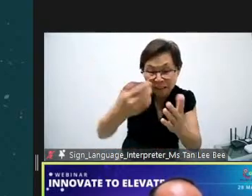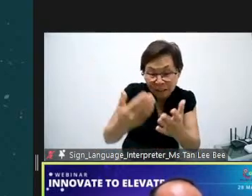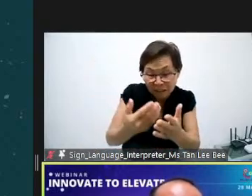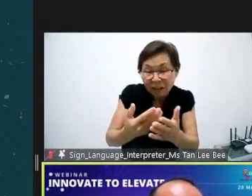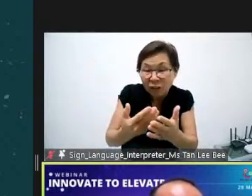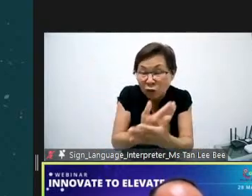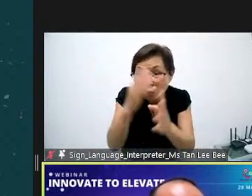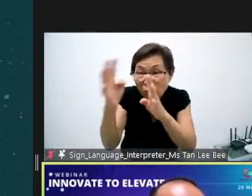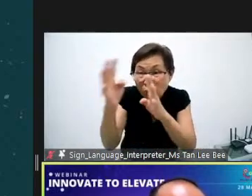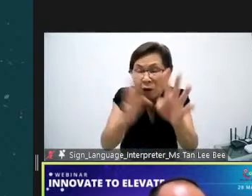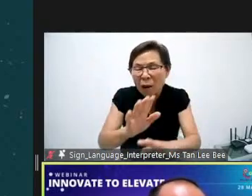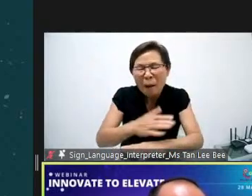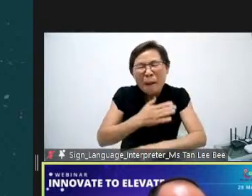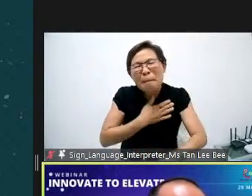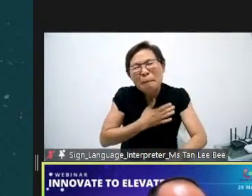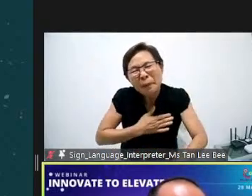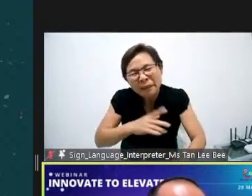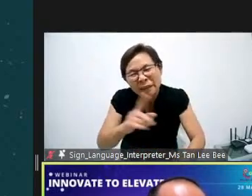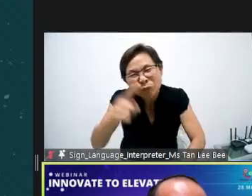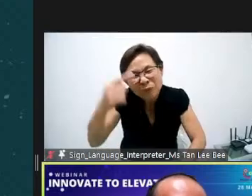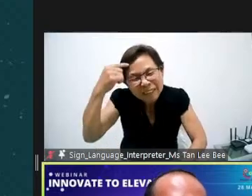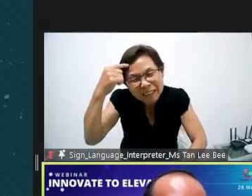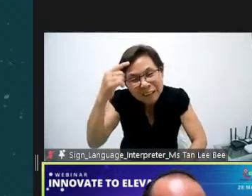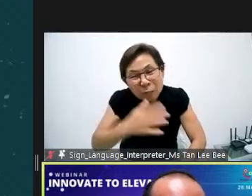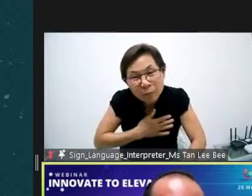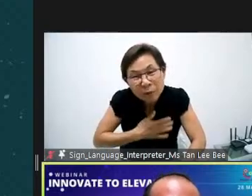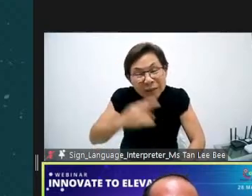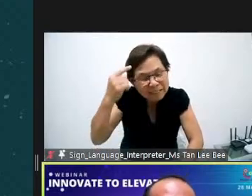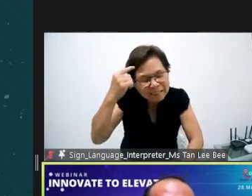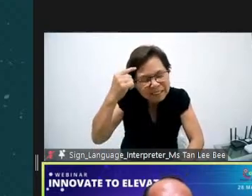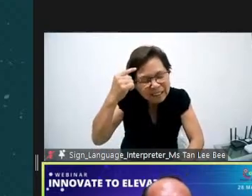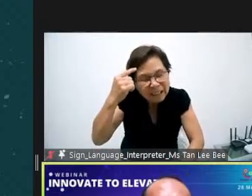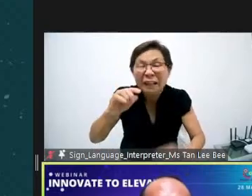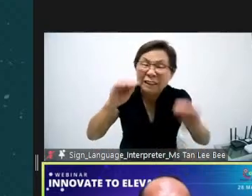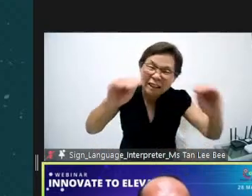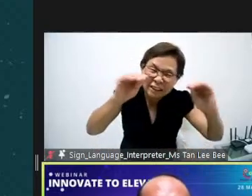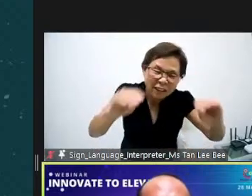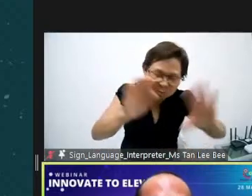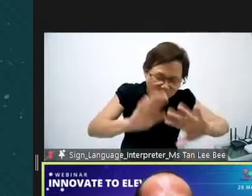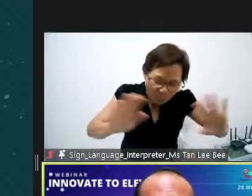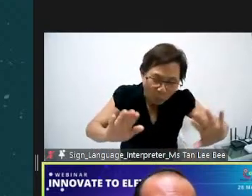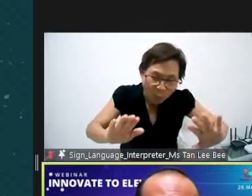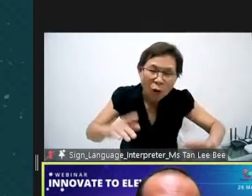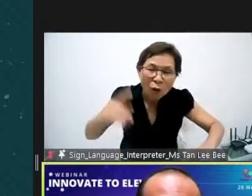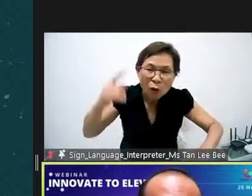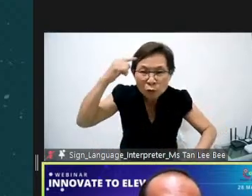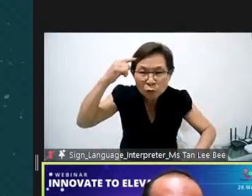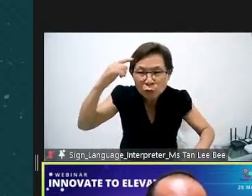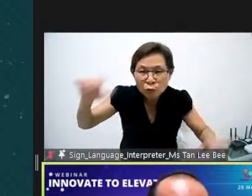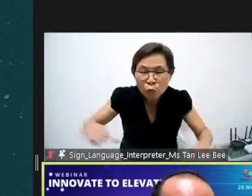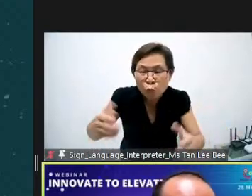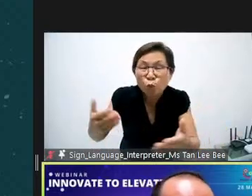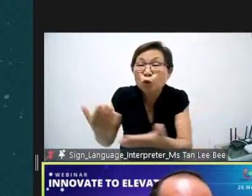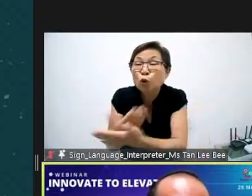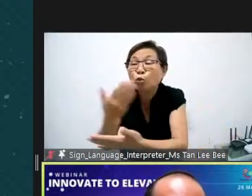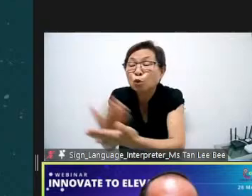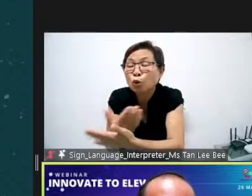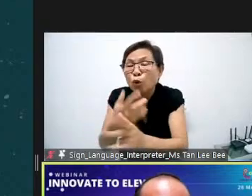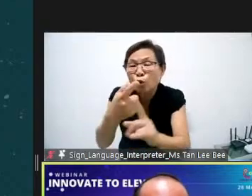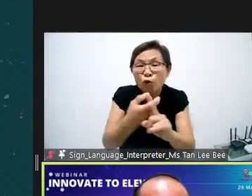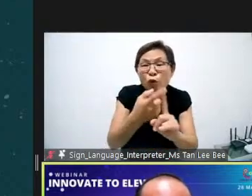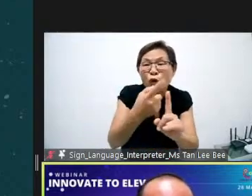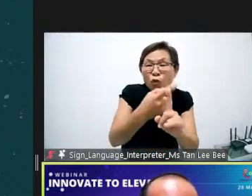don't thinking about to teach only. Do a new things from the